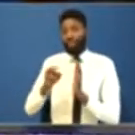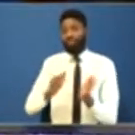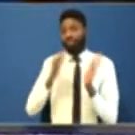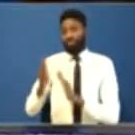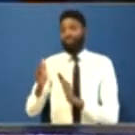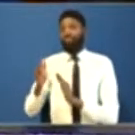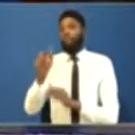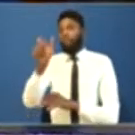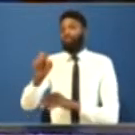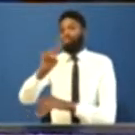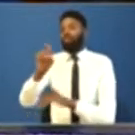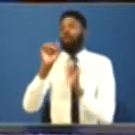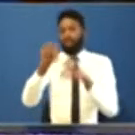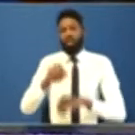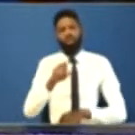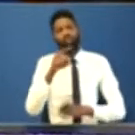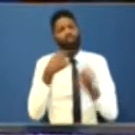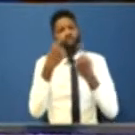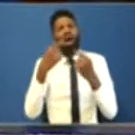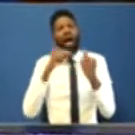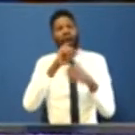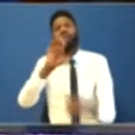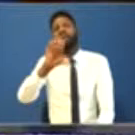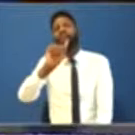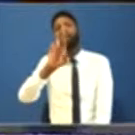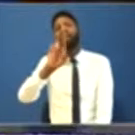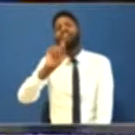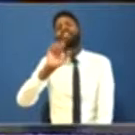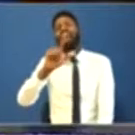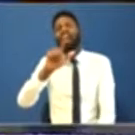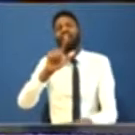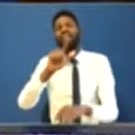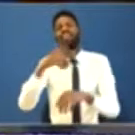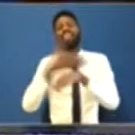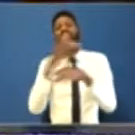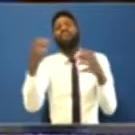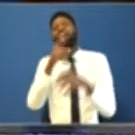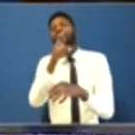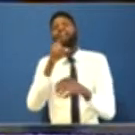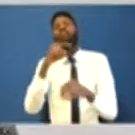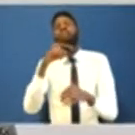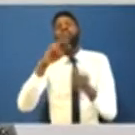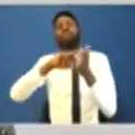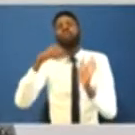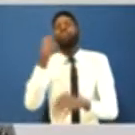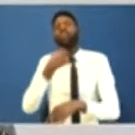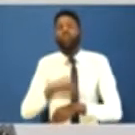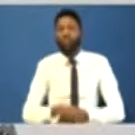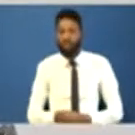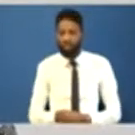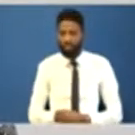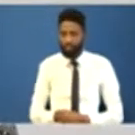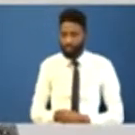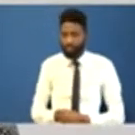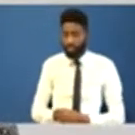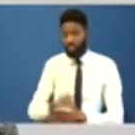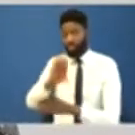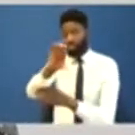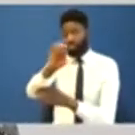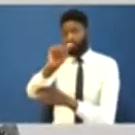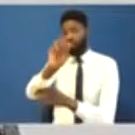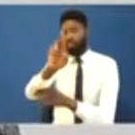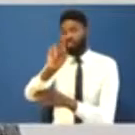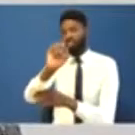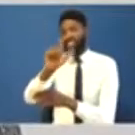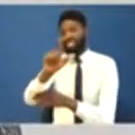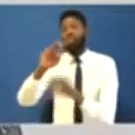cartels seems this is a cliche who are they by definition cartels are